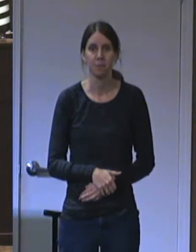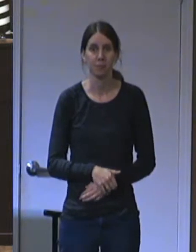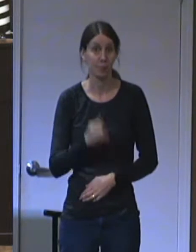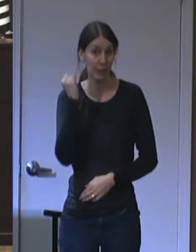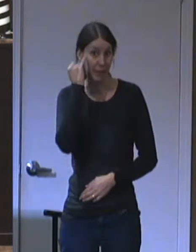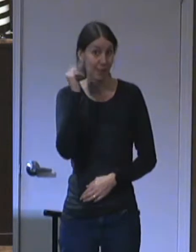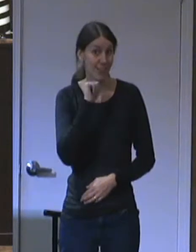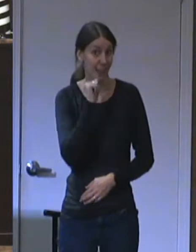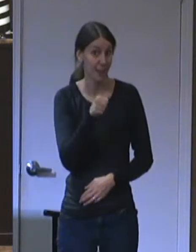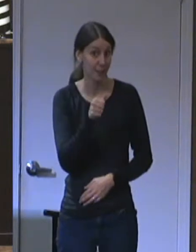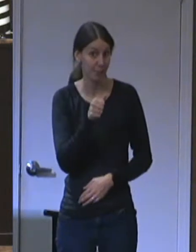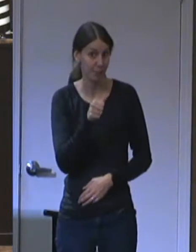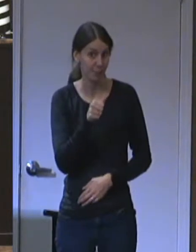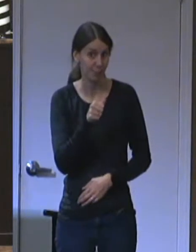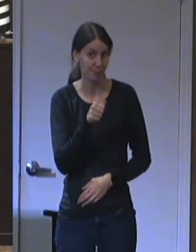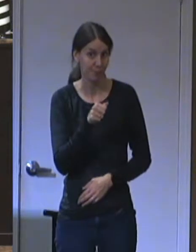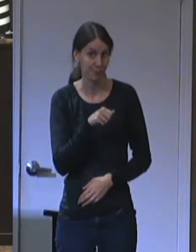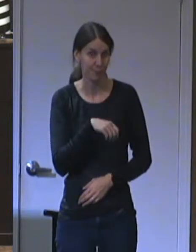If not,